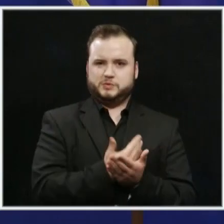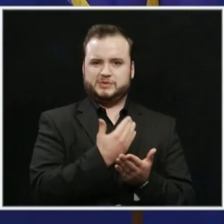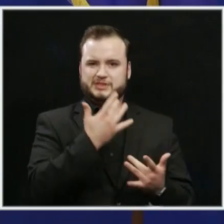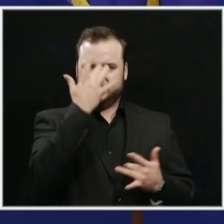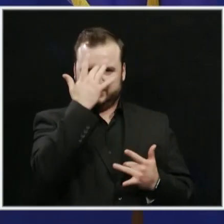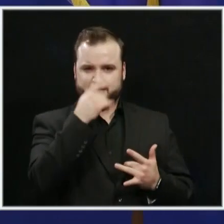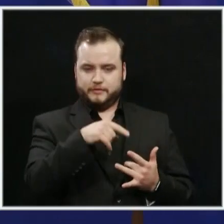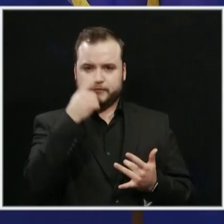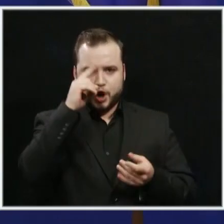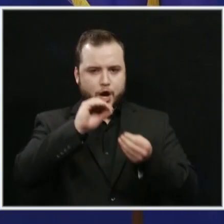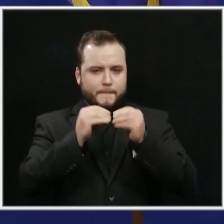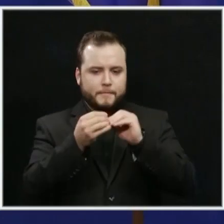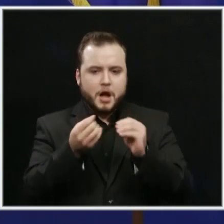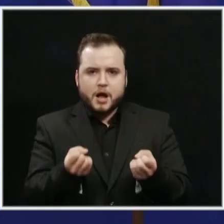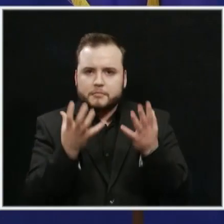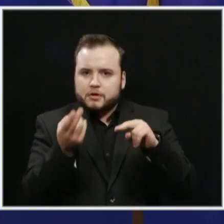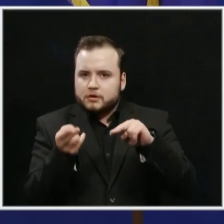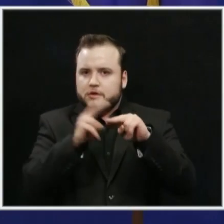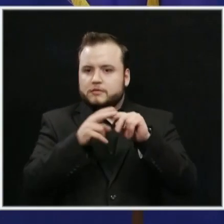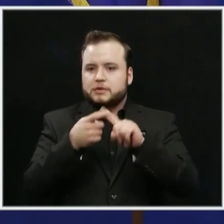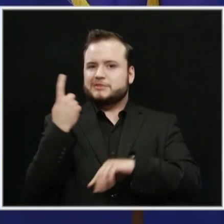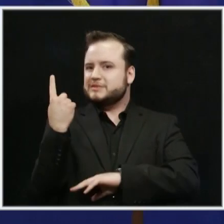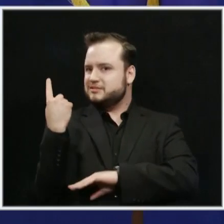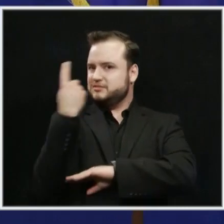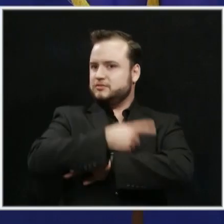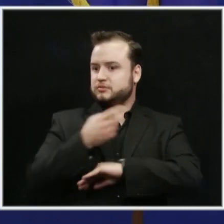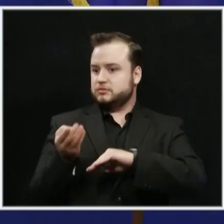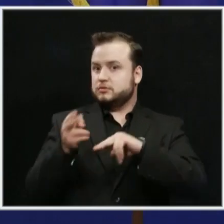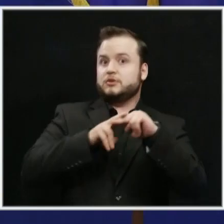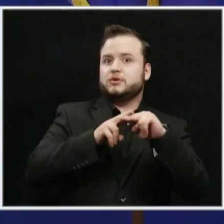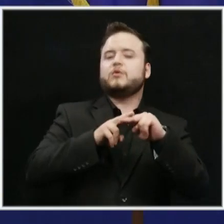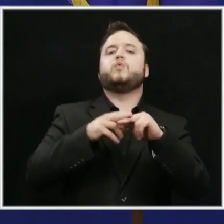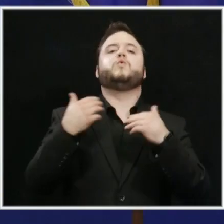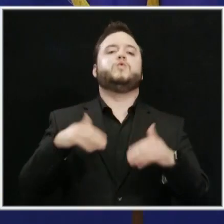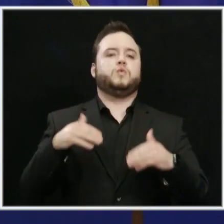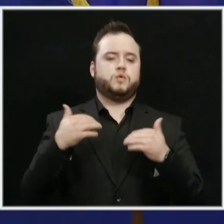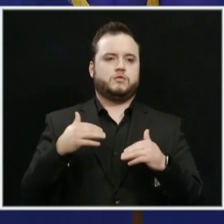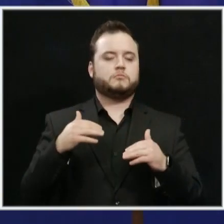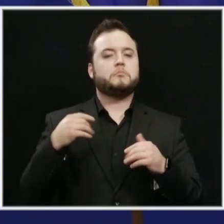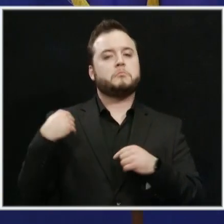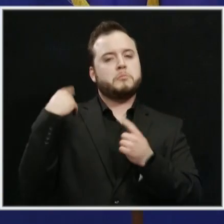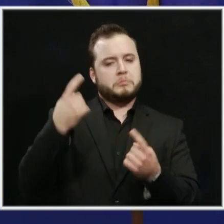data point in time. We're always, as we've talked about, looking for trends. I don't